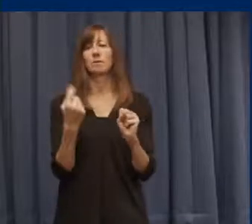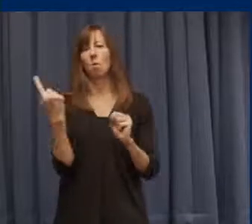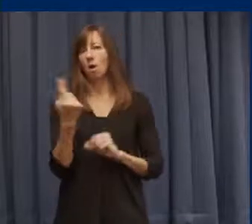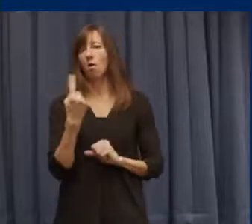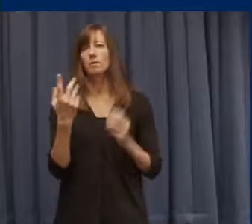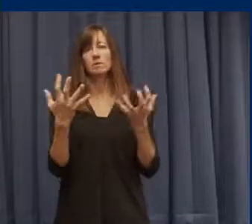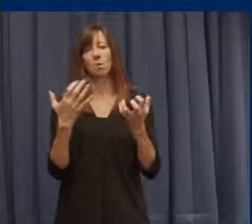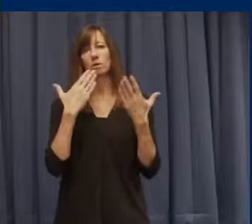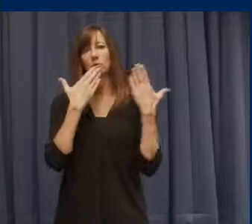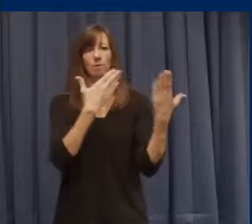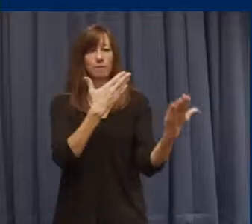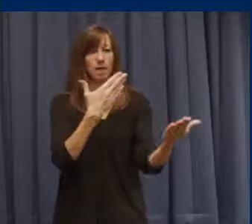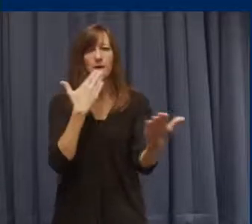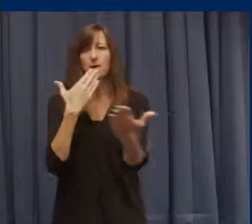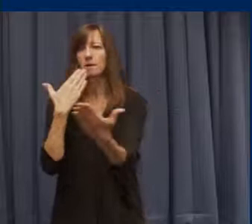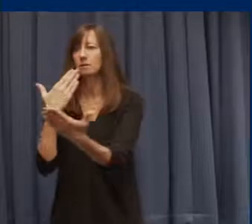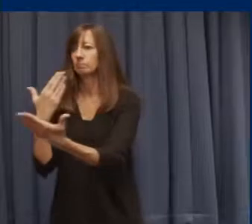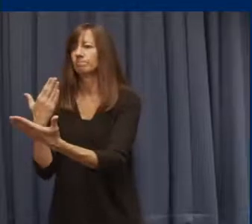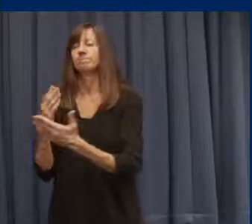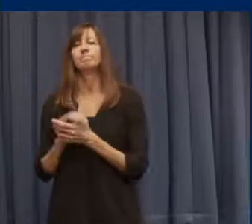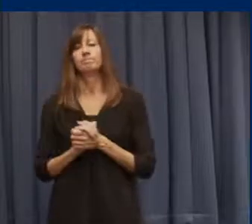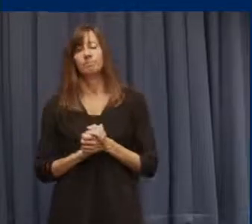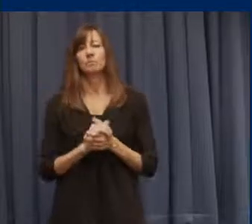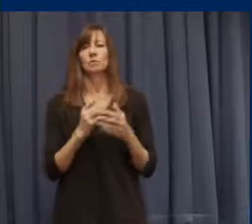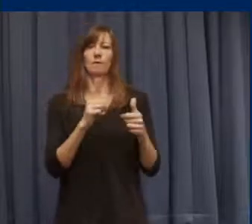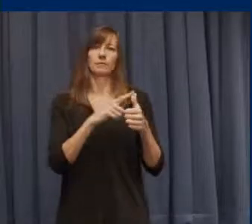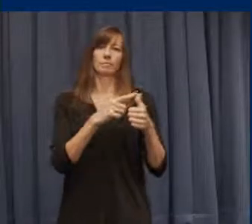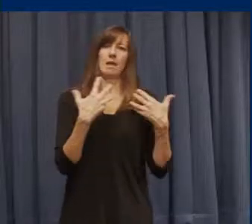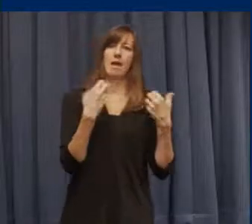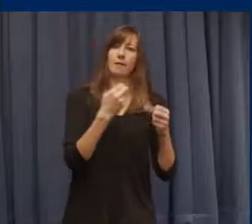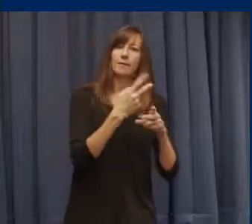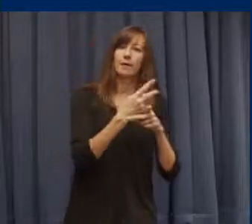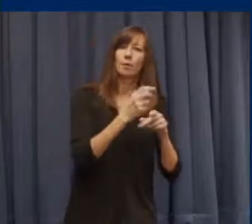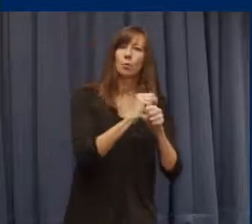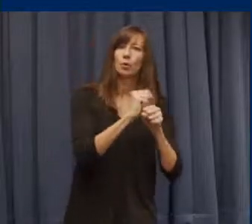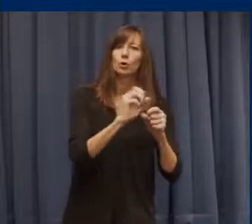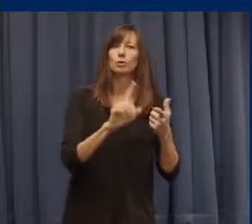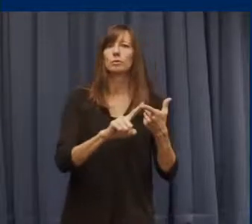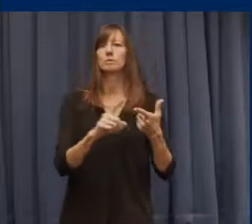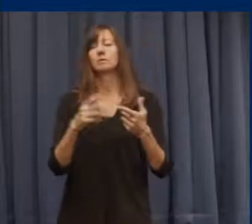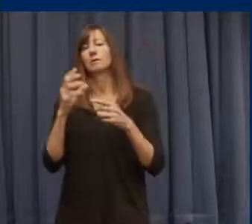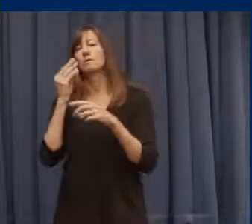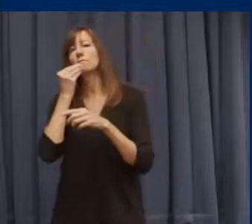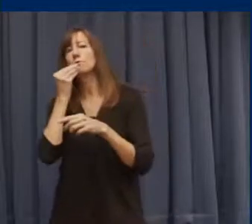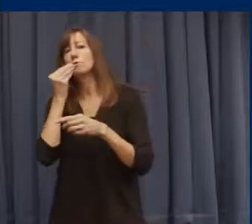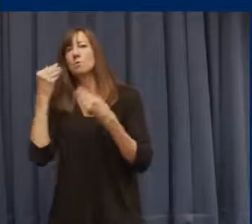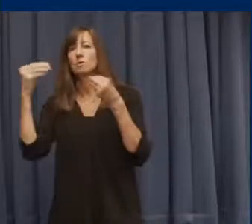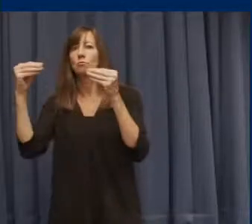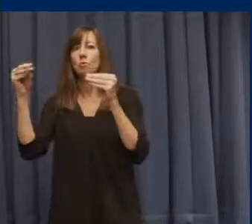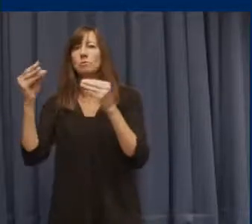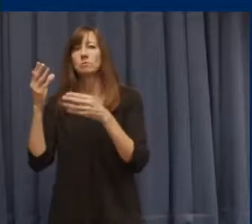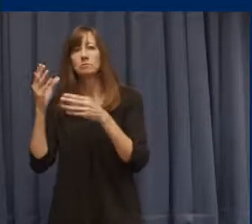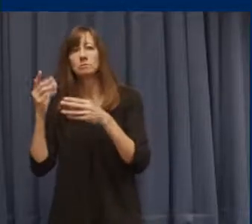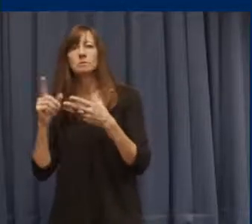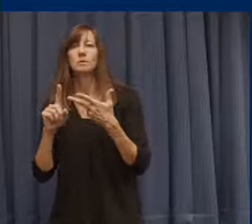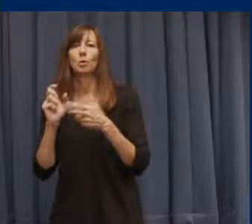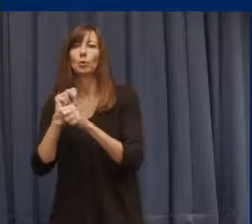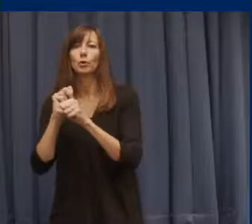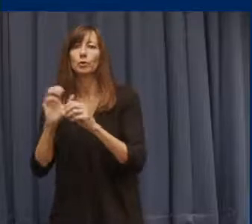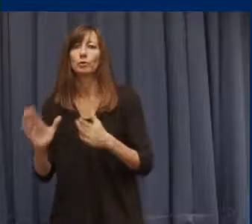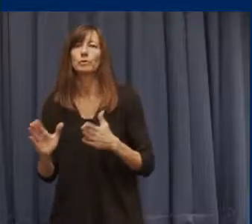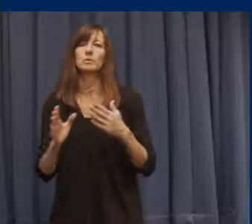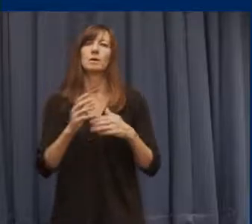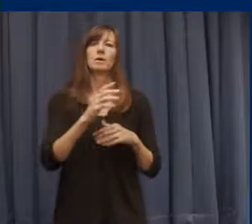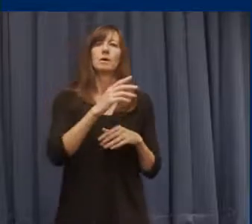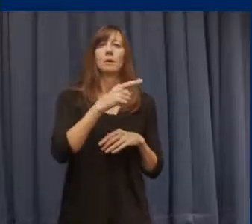them, of course, our healthcare workers, food and grocery store workers, public transit, teachers that have had so